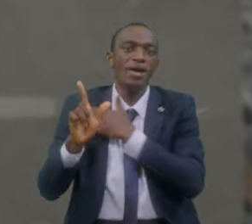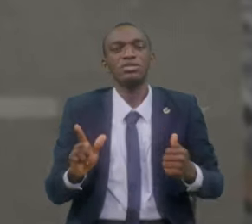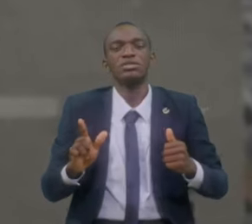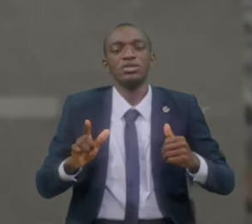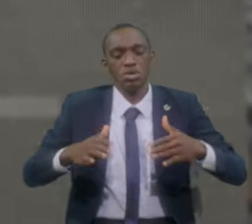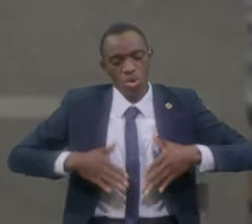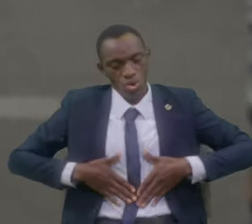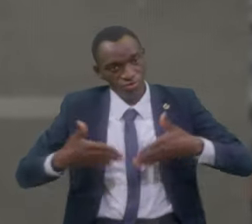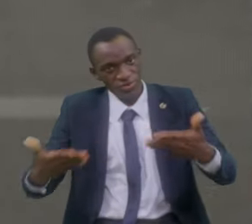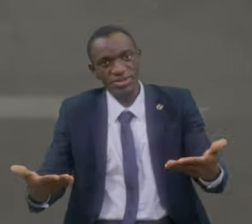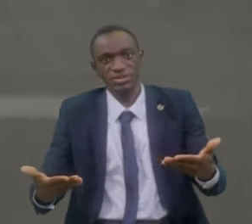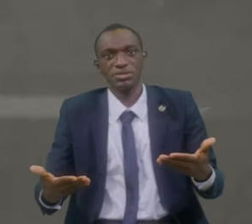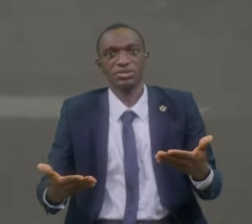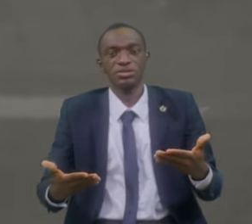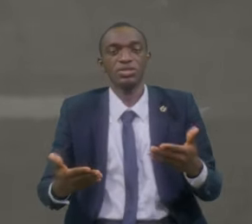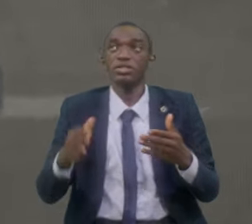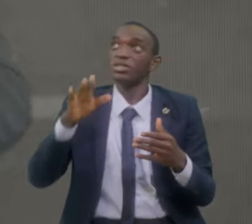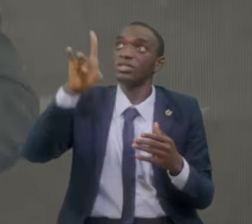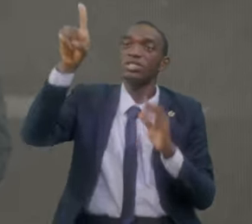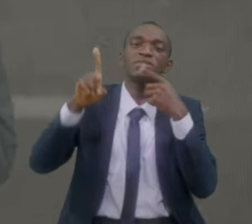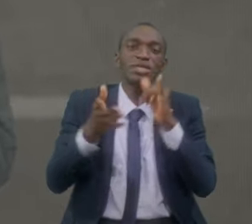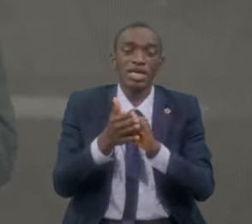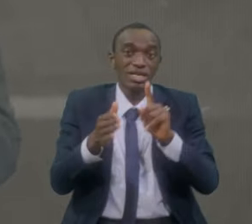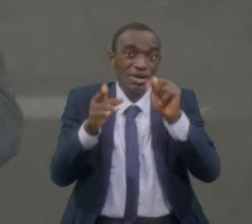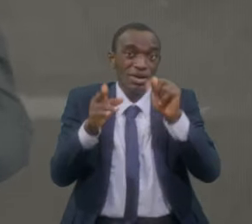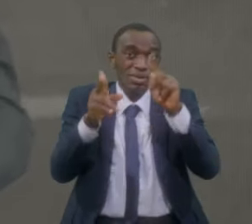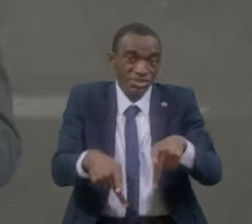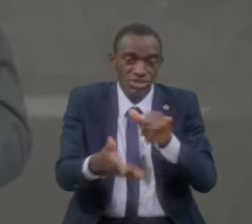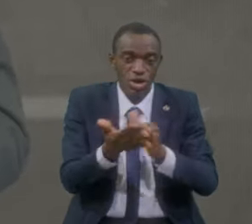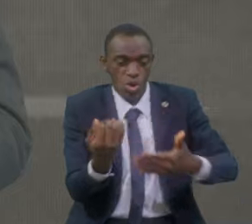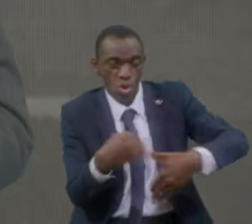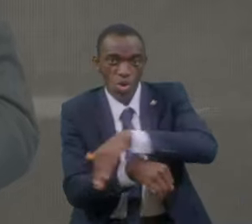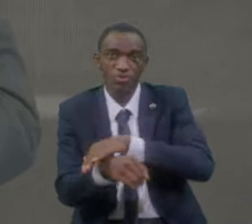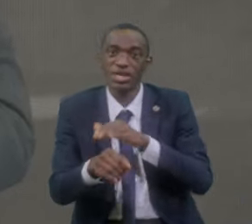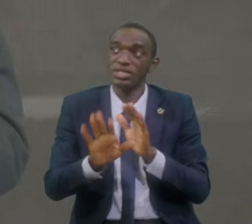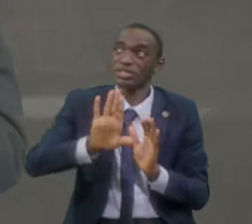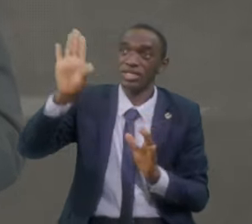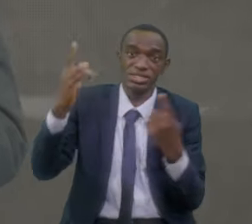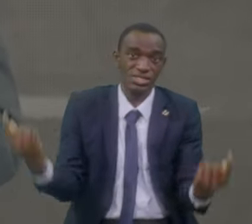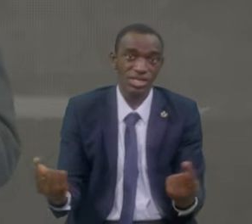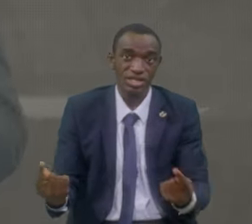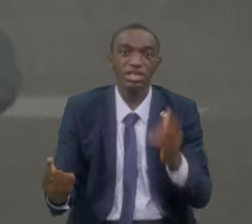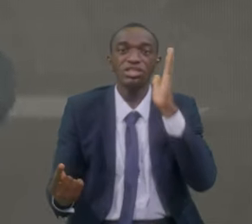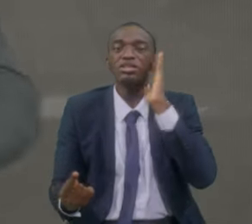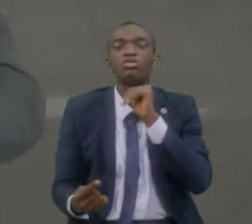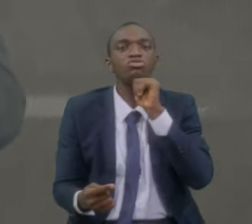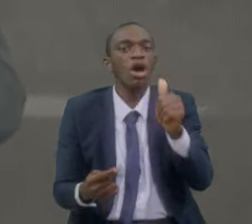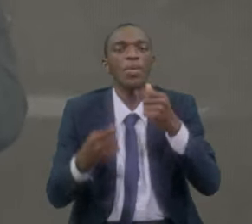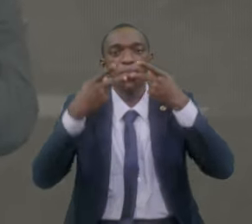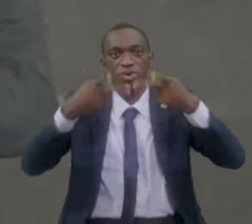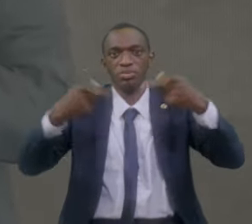confess. It says, he that covereth the sins shall not prosper, but